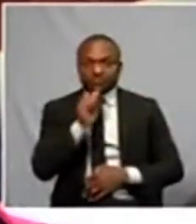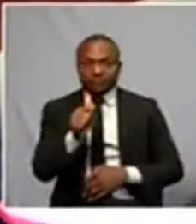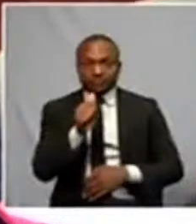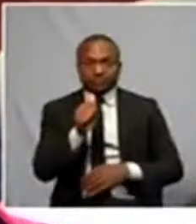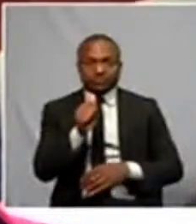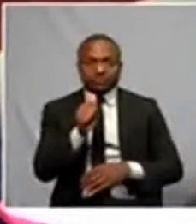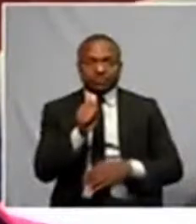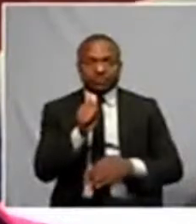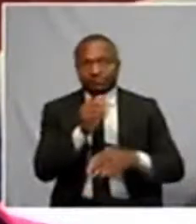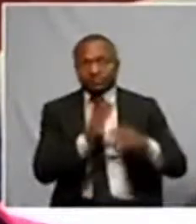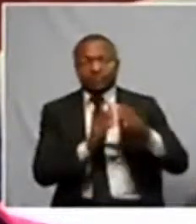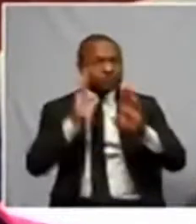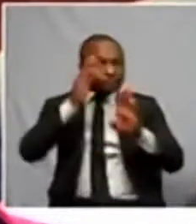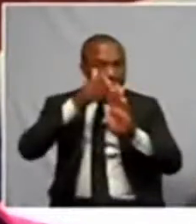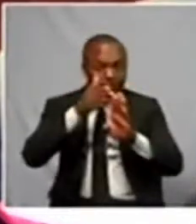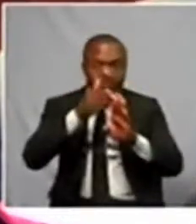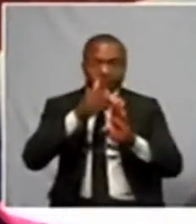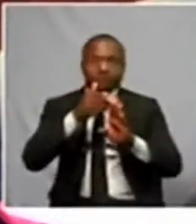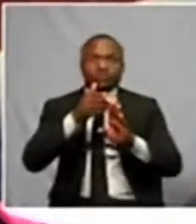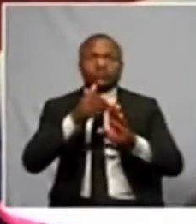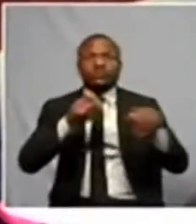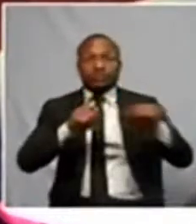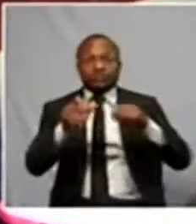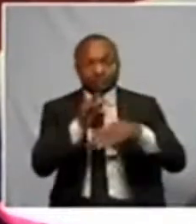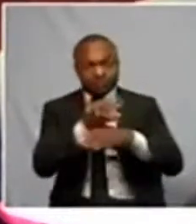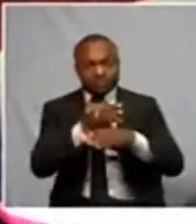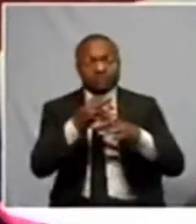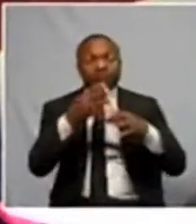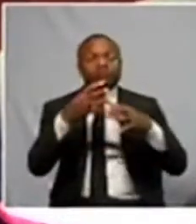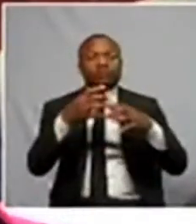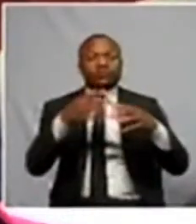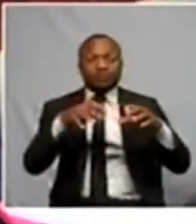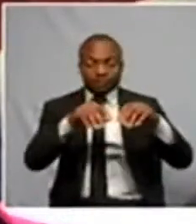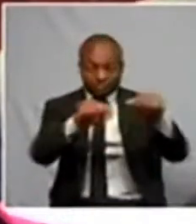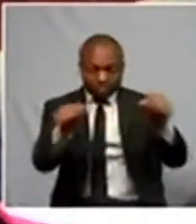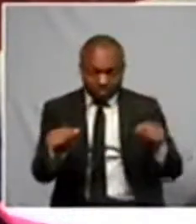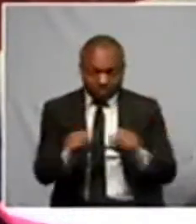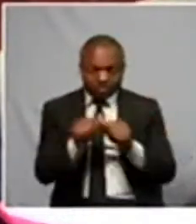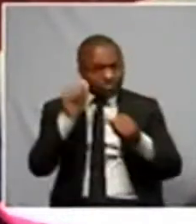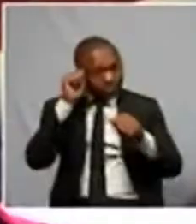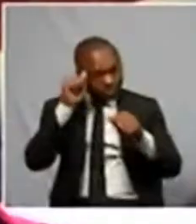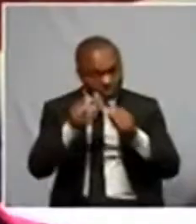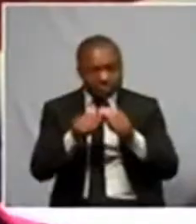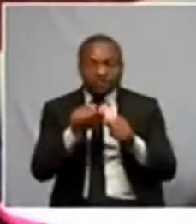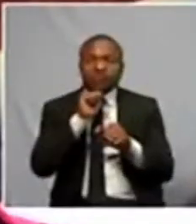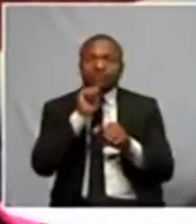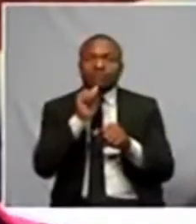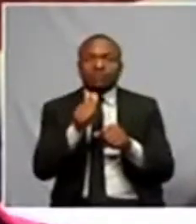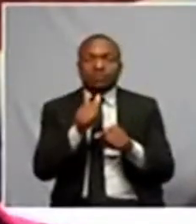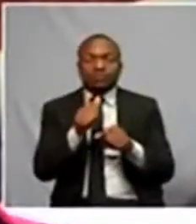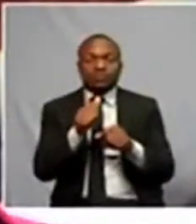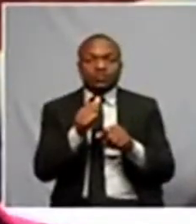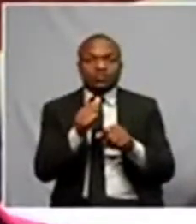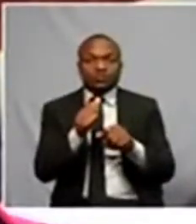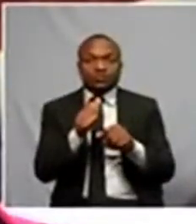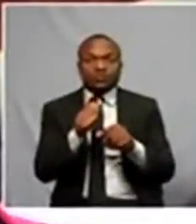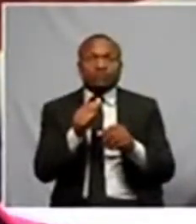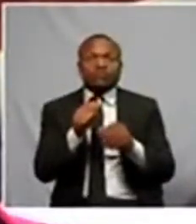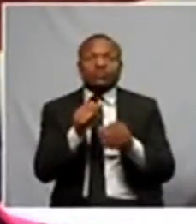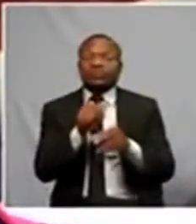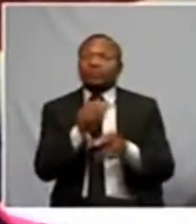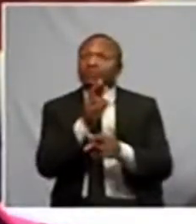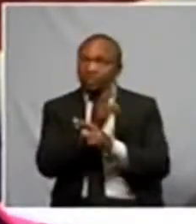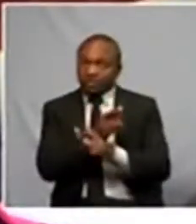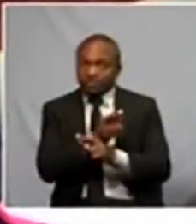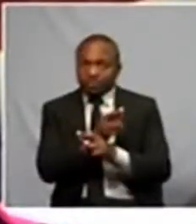decisions of regional fisheries bodies they do not belong to, and that the agreement does not override rights under the Agreement